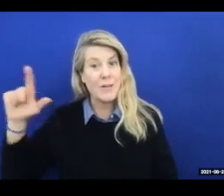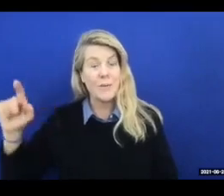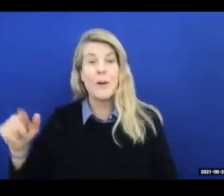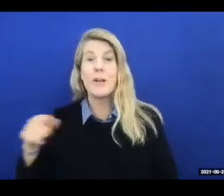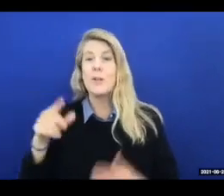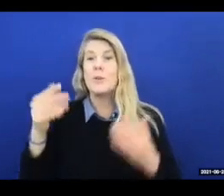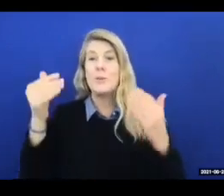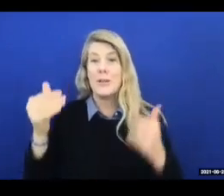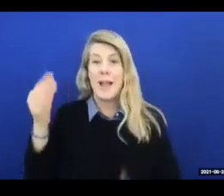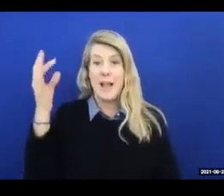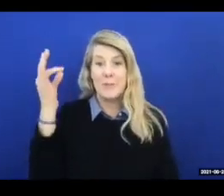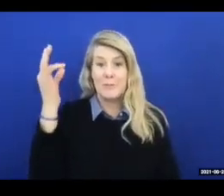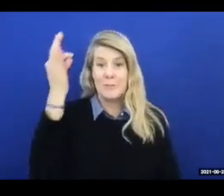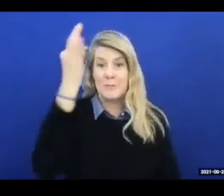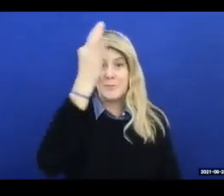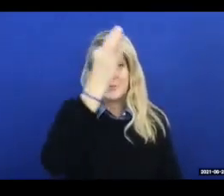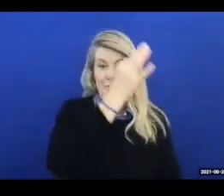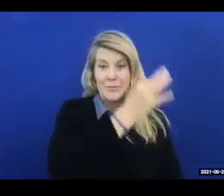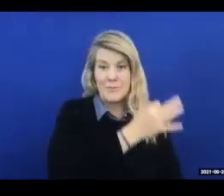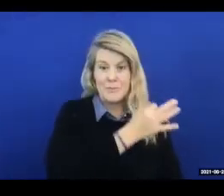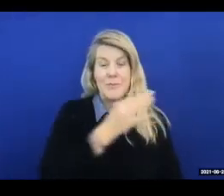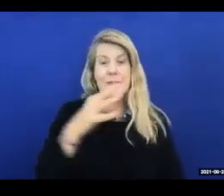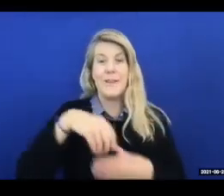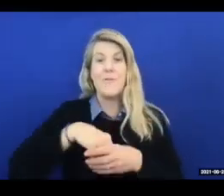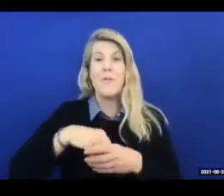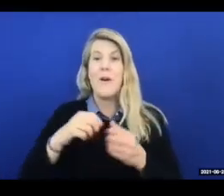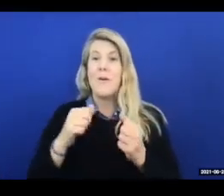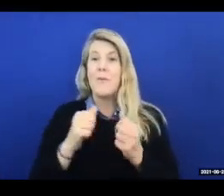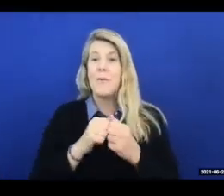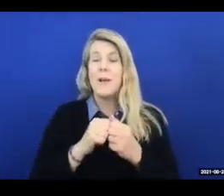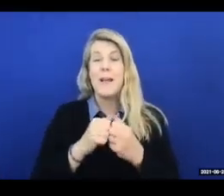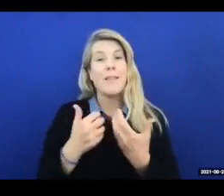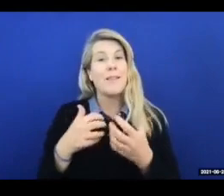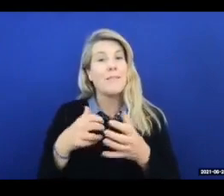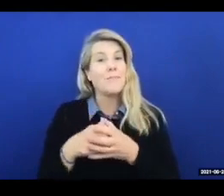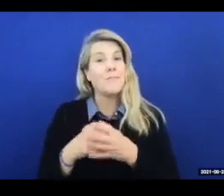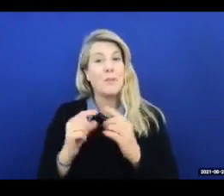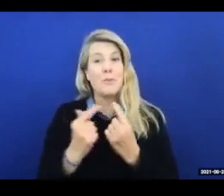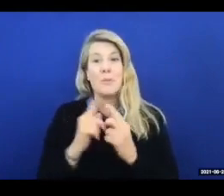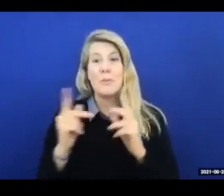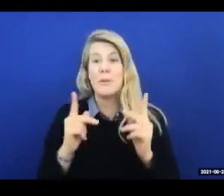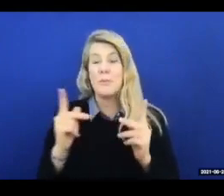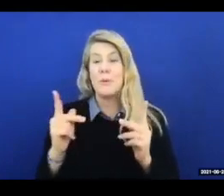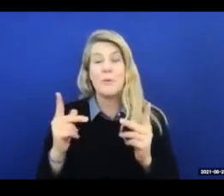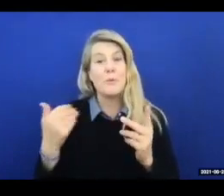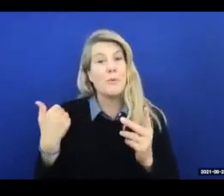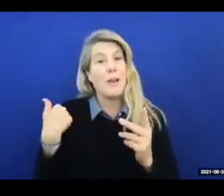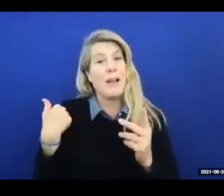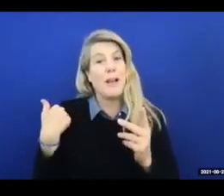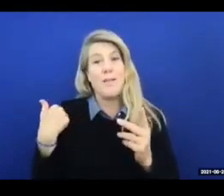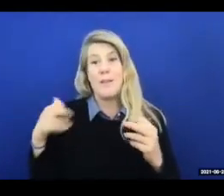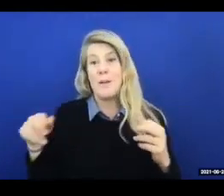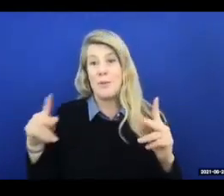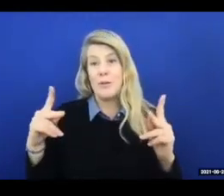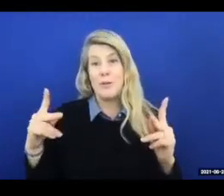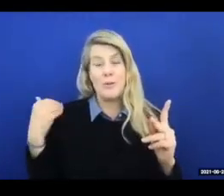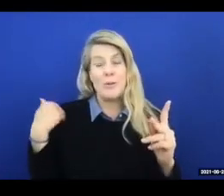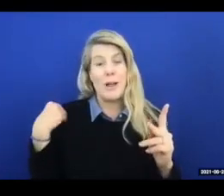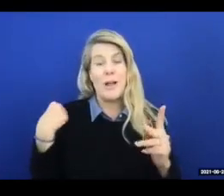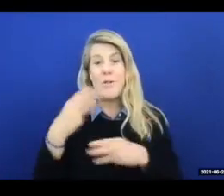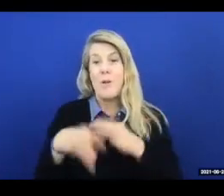now belong in the company of those privileged and fortunate to earn a world-class